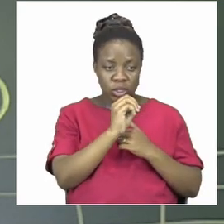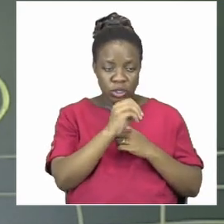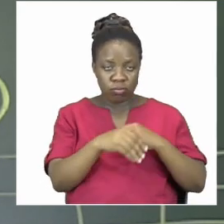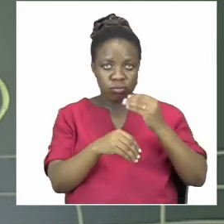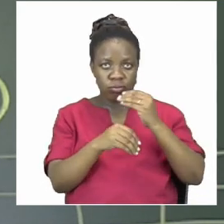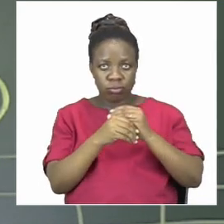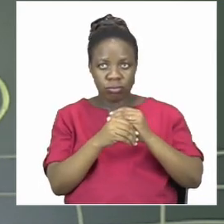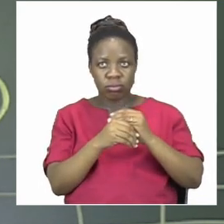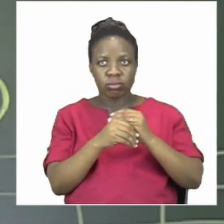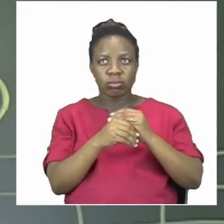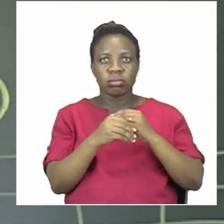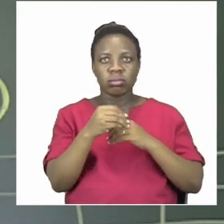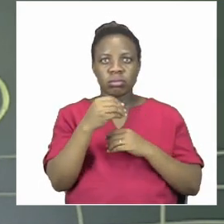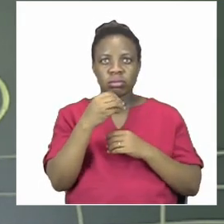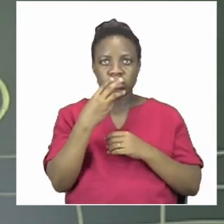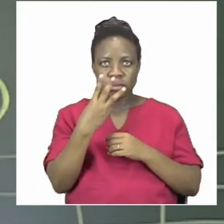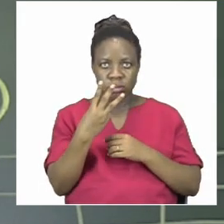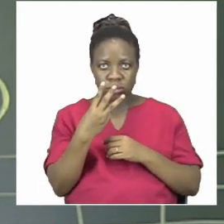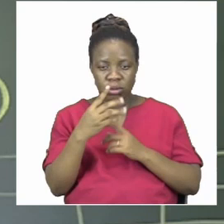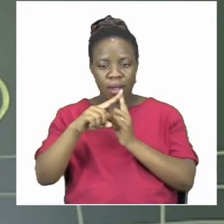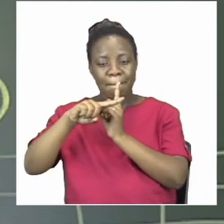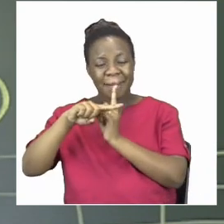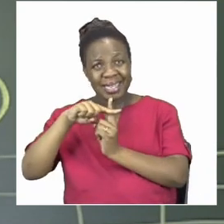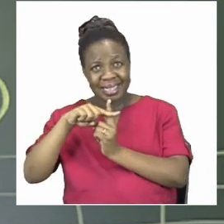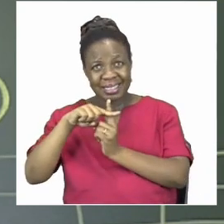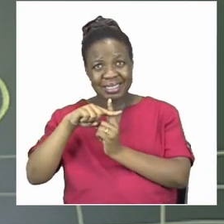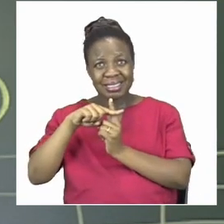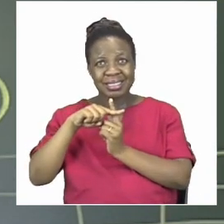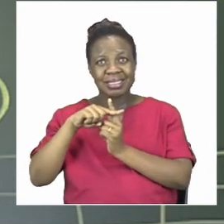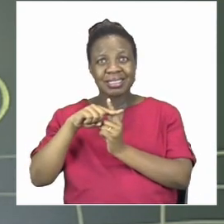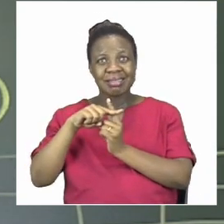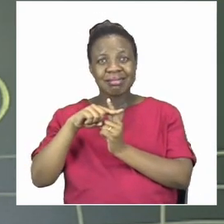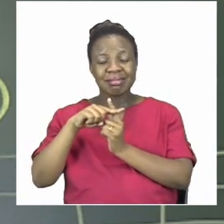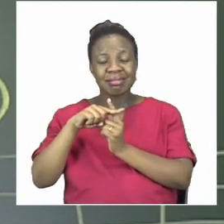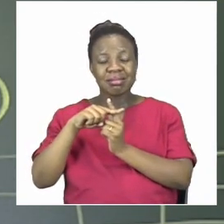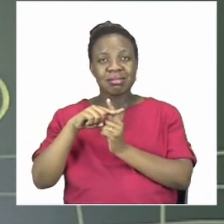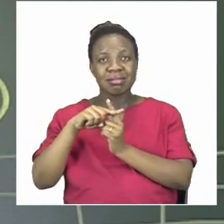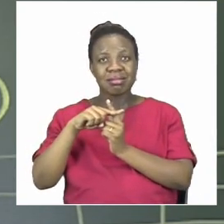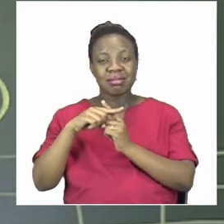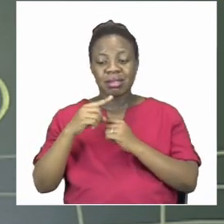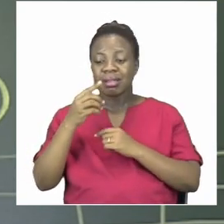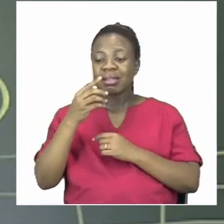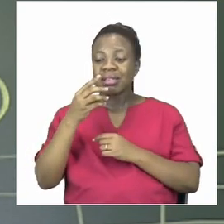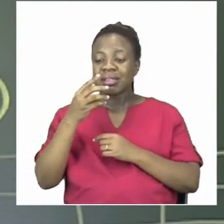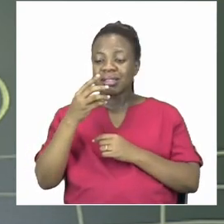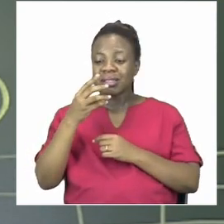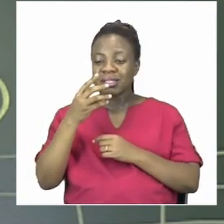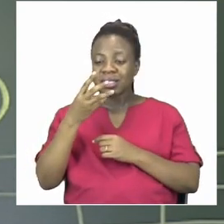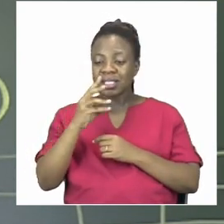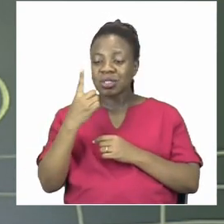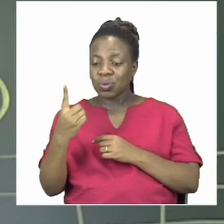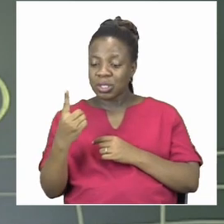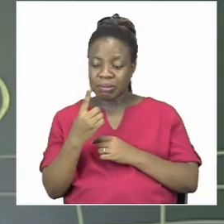plus 3 plus 61, which is 60 plus 1.